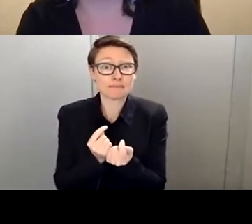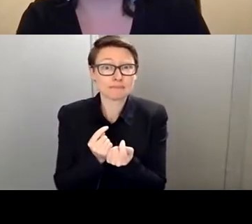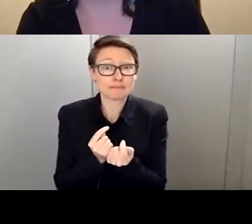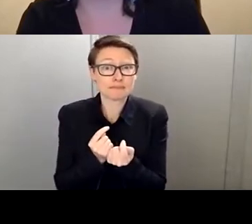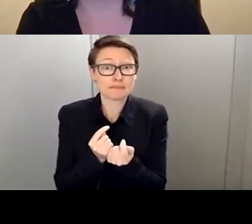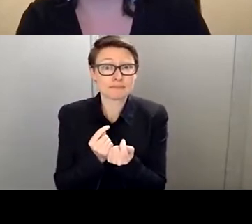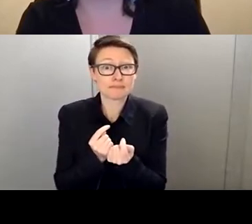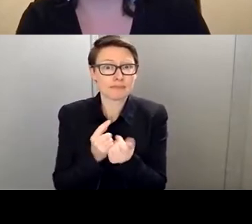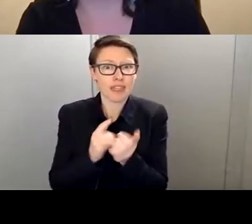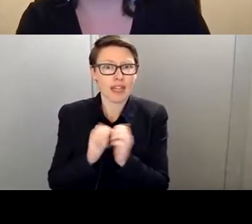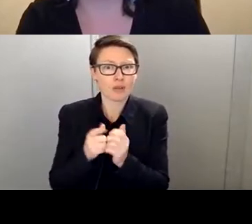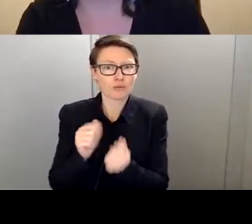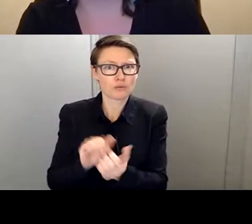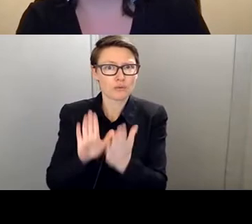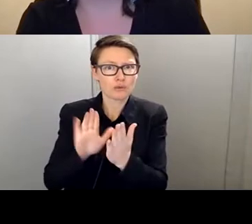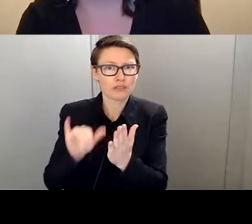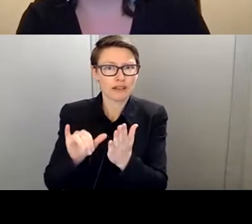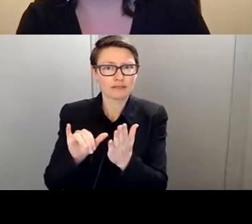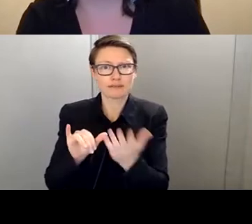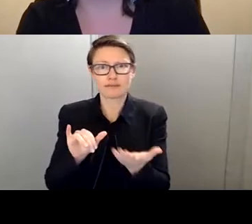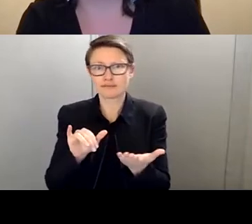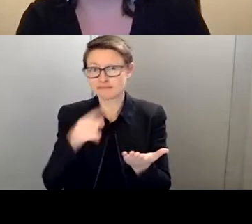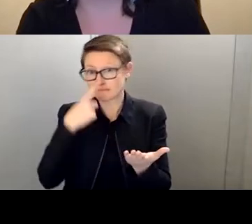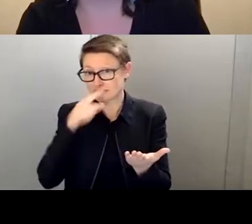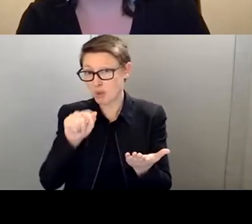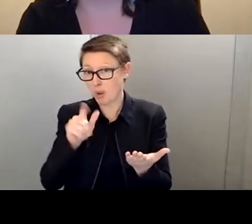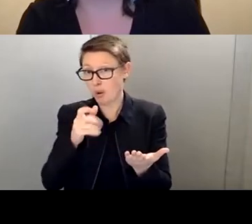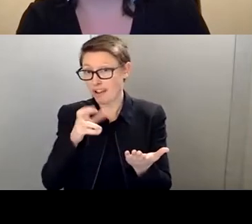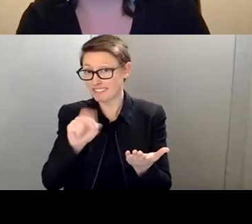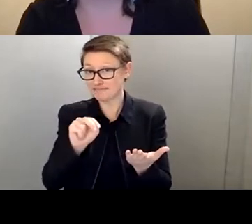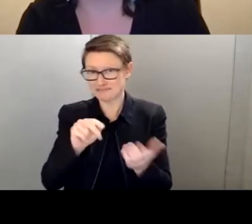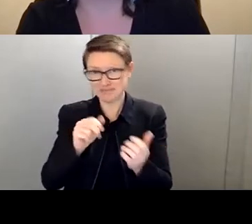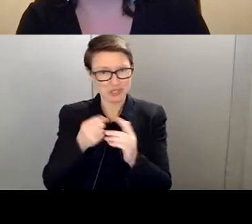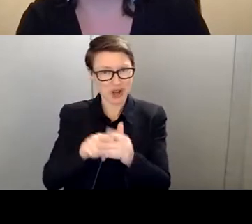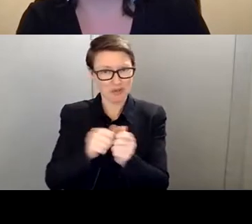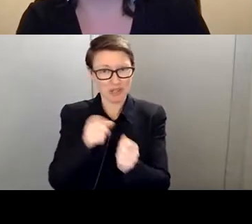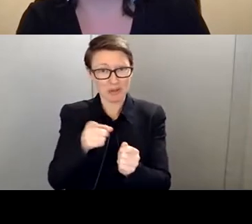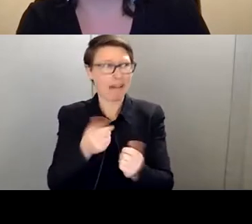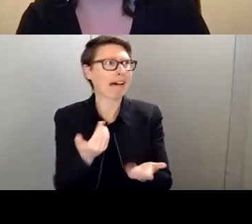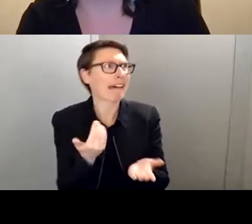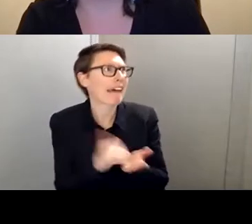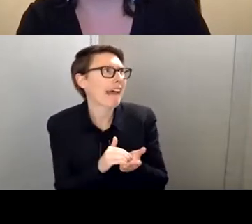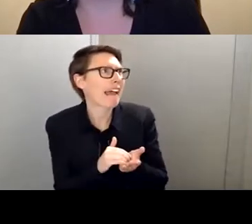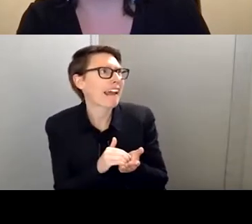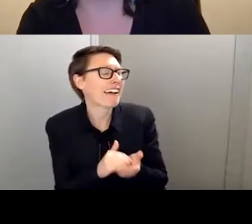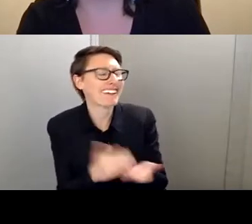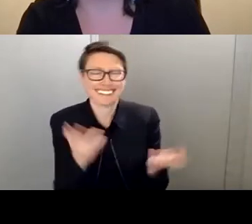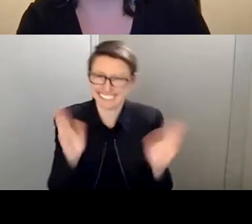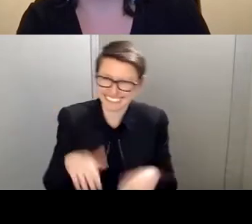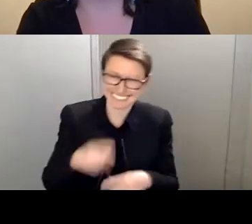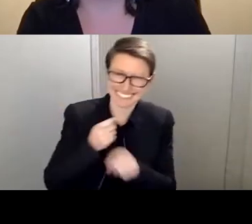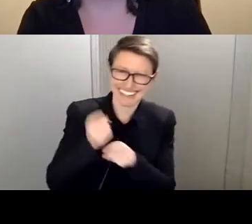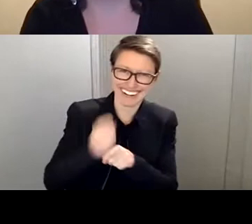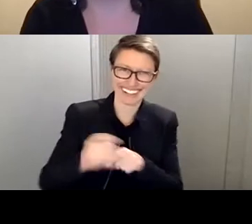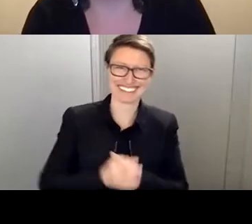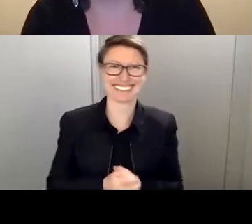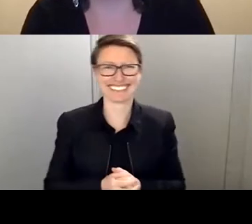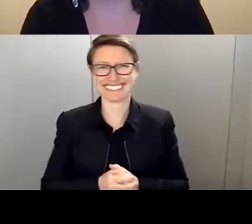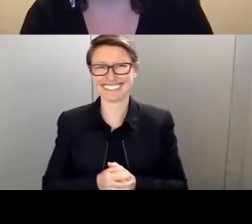that you do. And I'll start, if it's all right, Lauren, I will start with you. Again? Oh, man. You're first on my